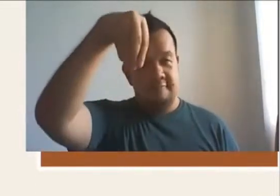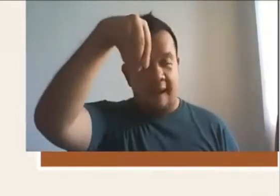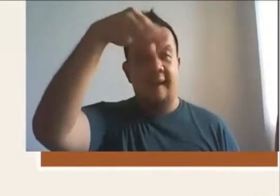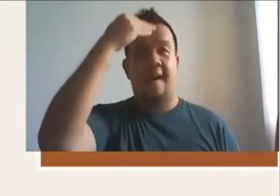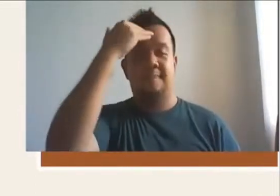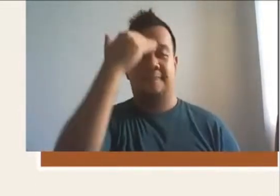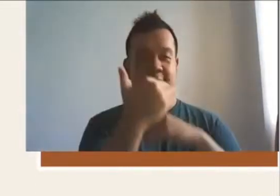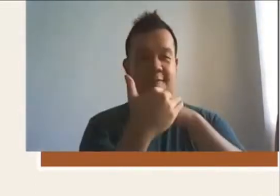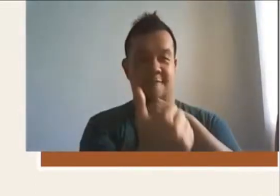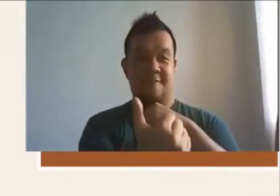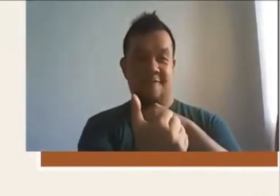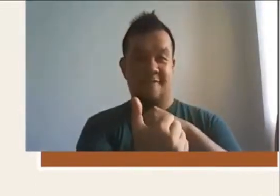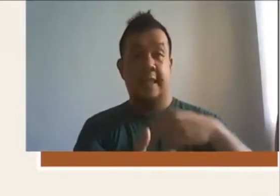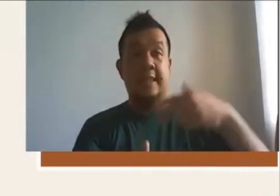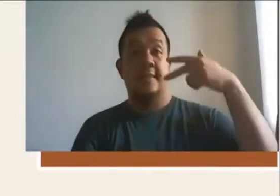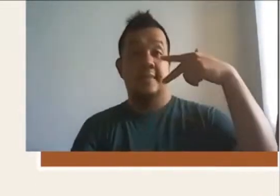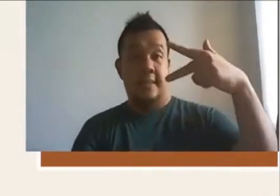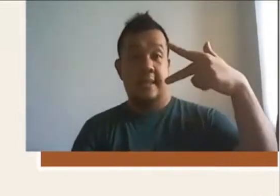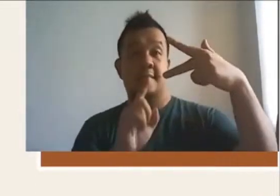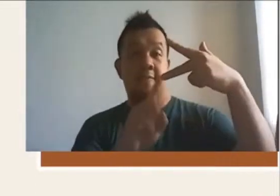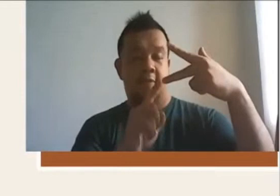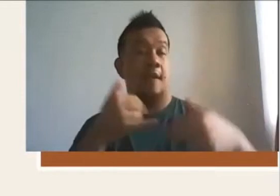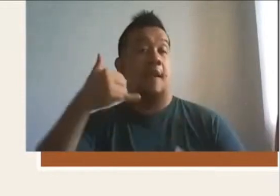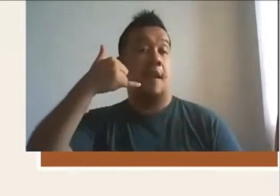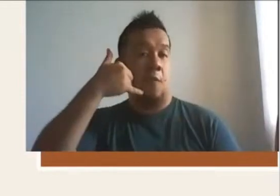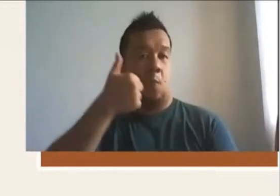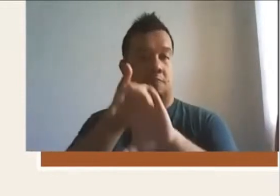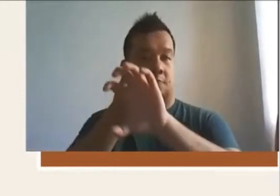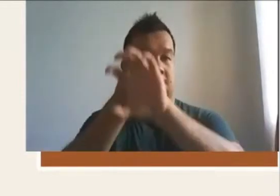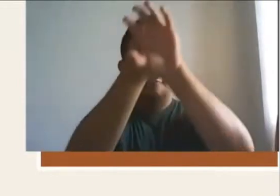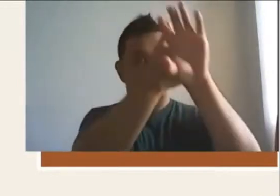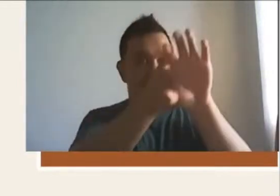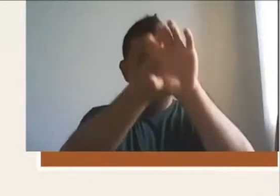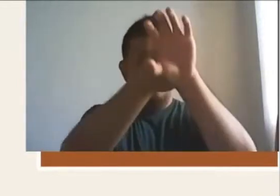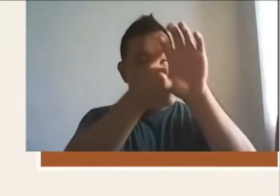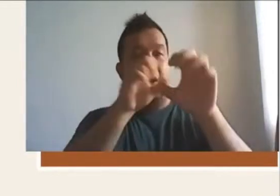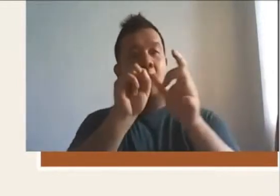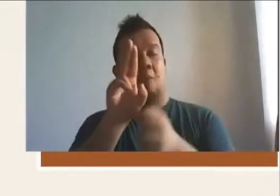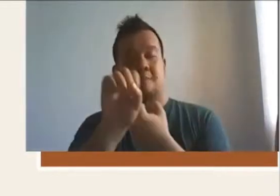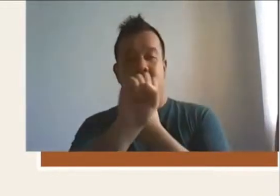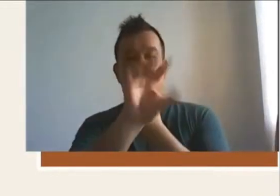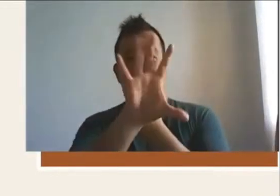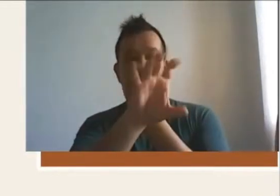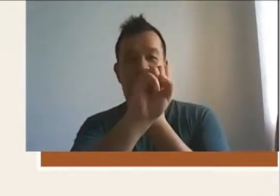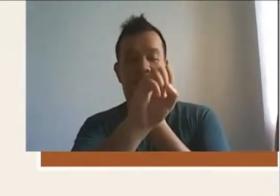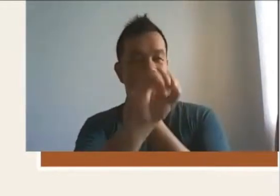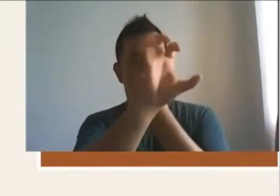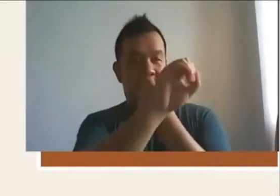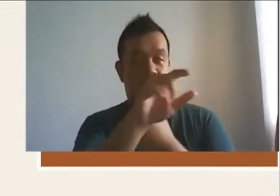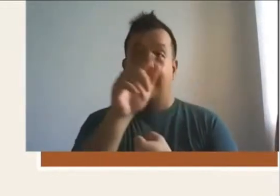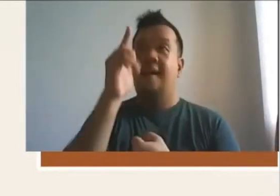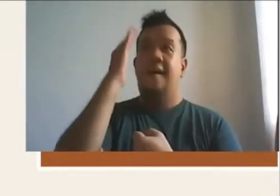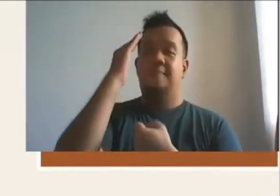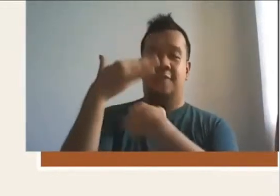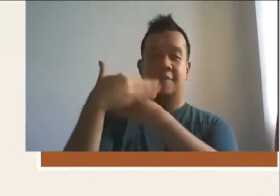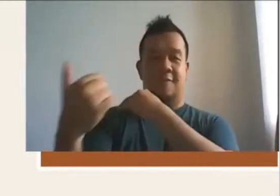it's okay. You can also use the torch of your cell phone to call someone from afar. And these are easy ways to do so.